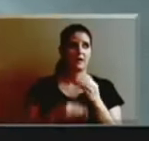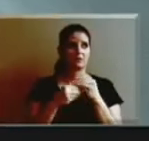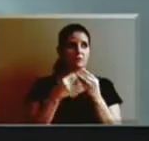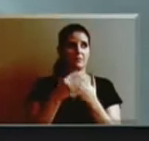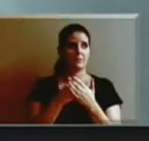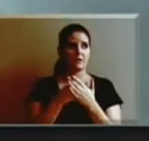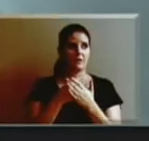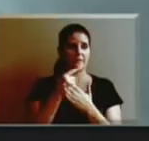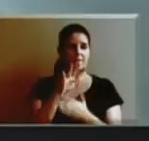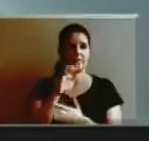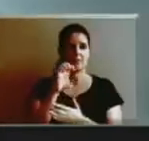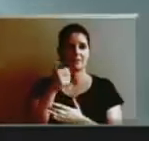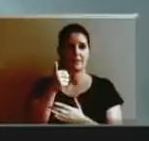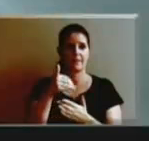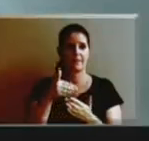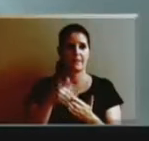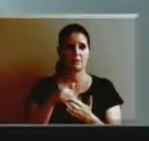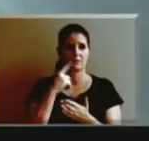was